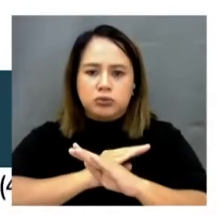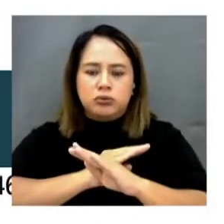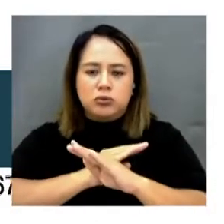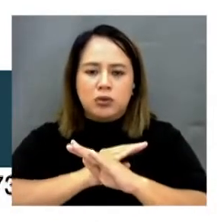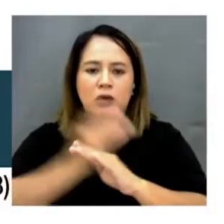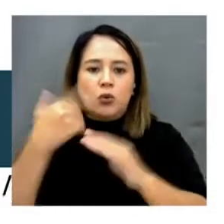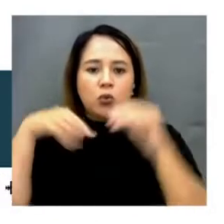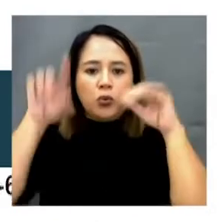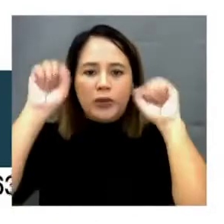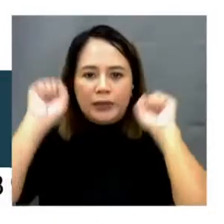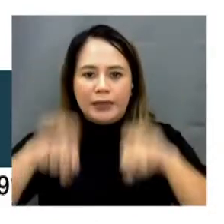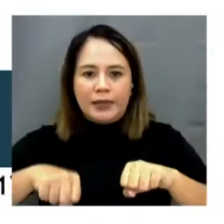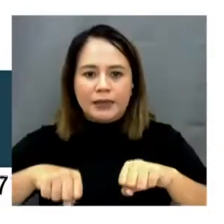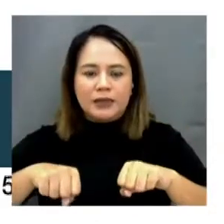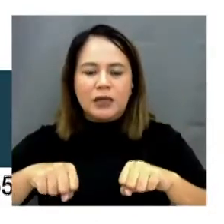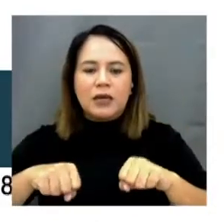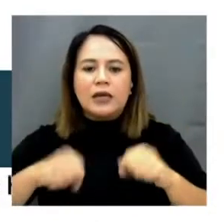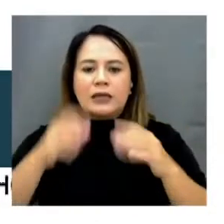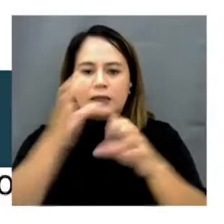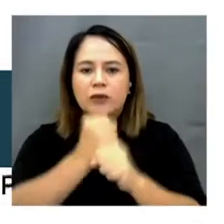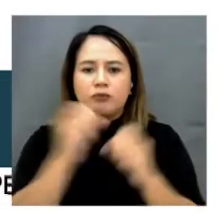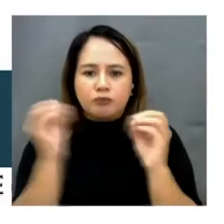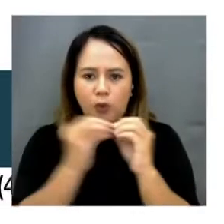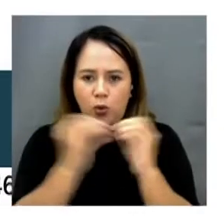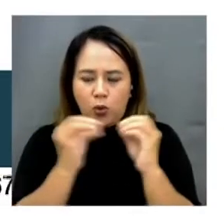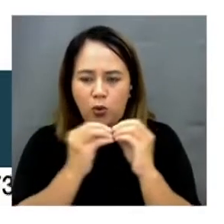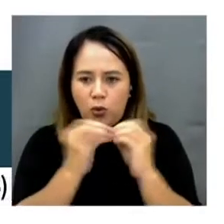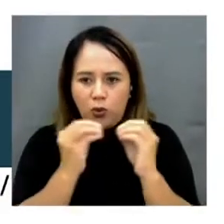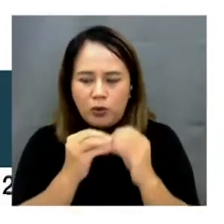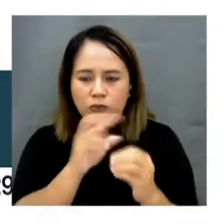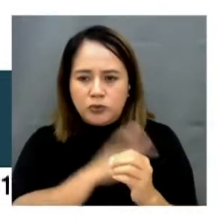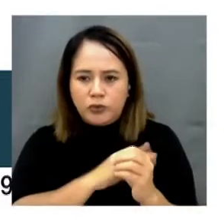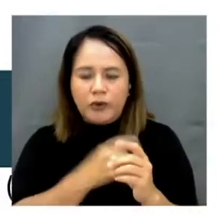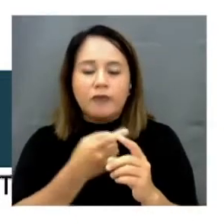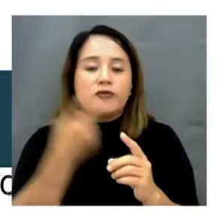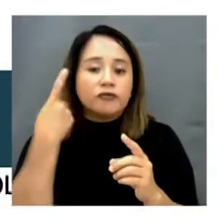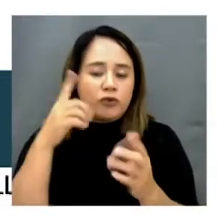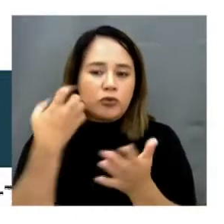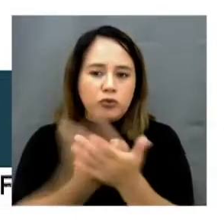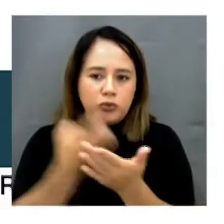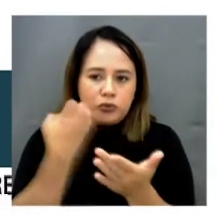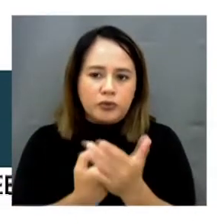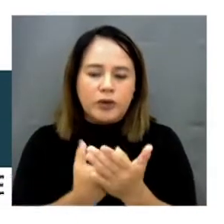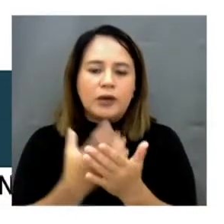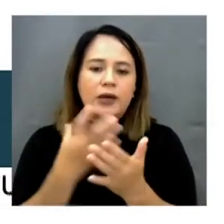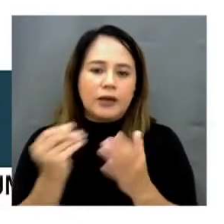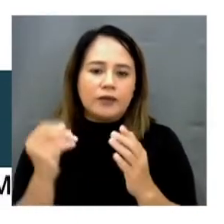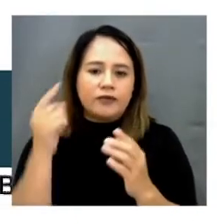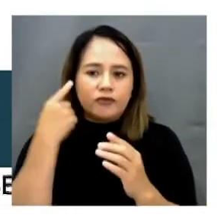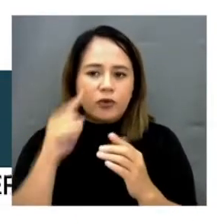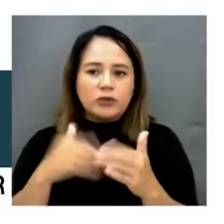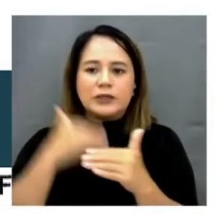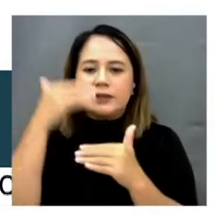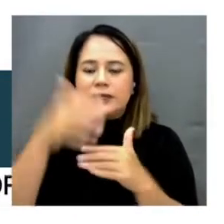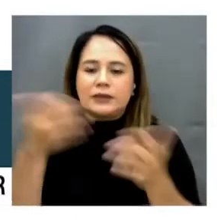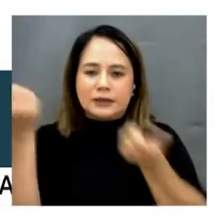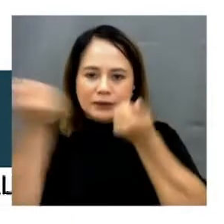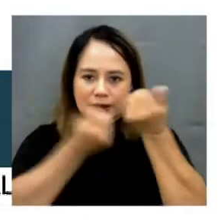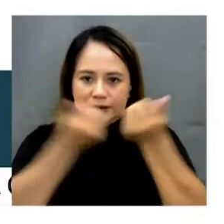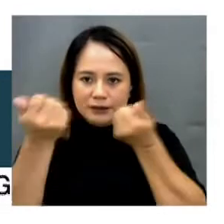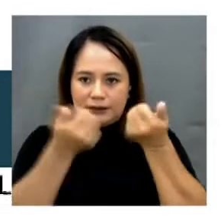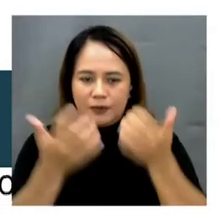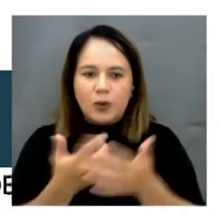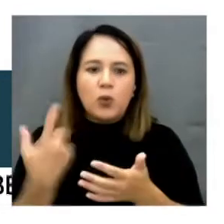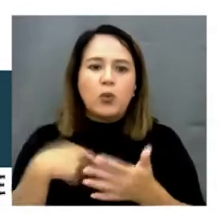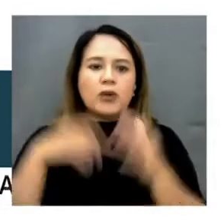actually generate more gains for the economy. And of course, for the next administration, we